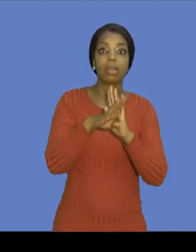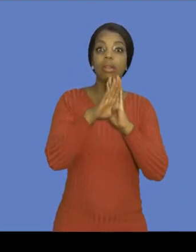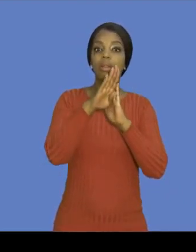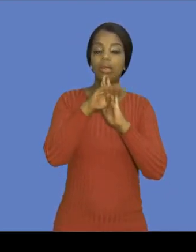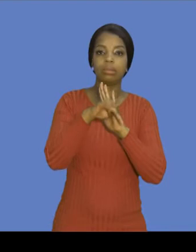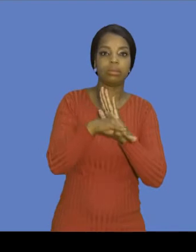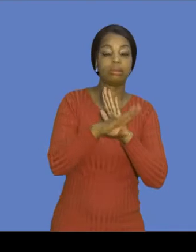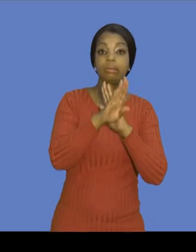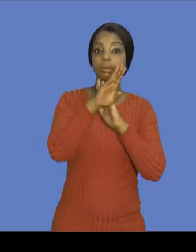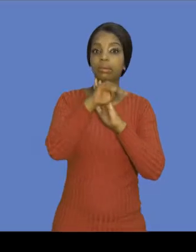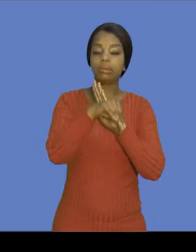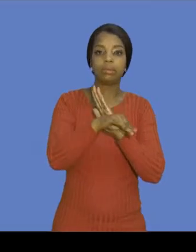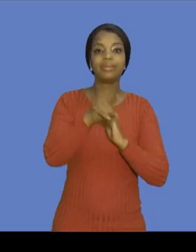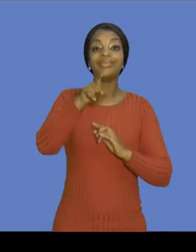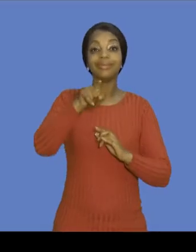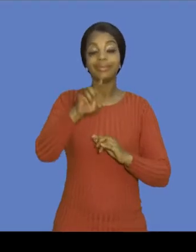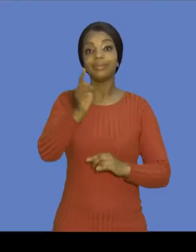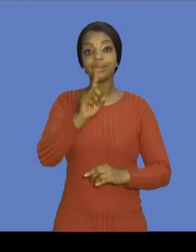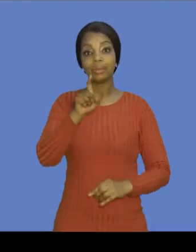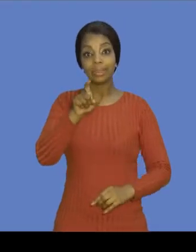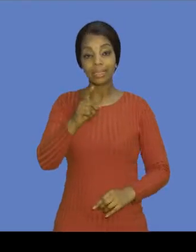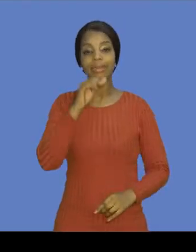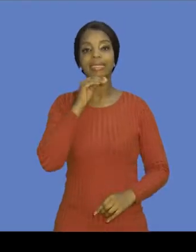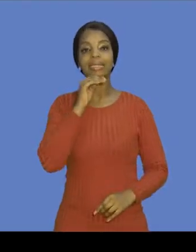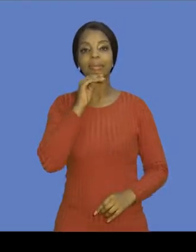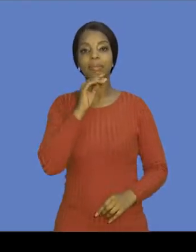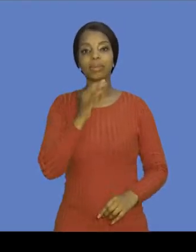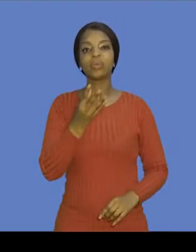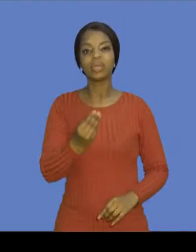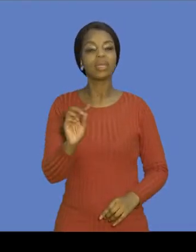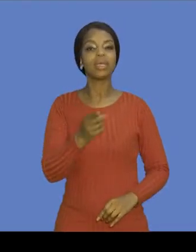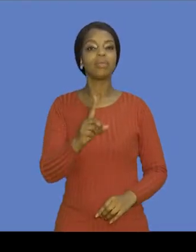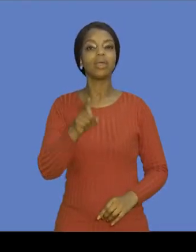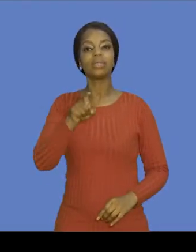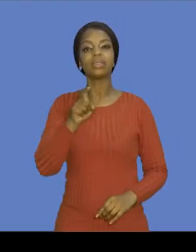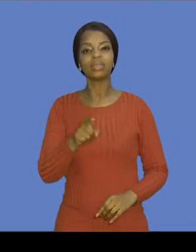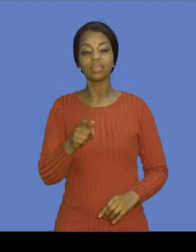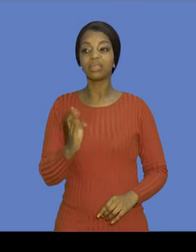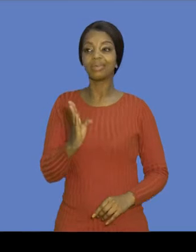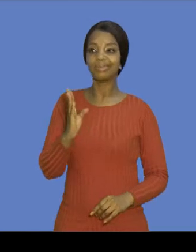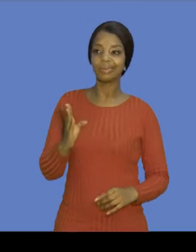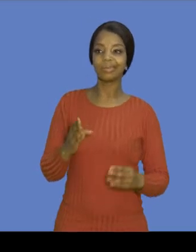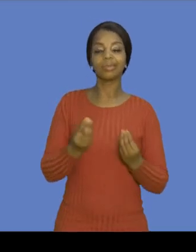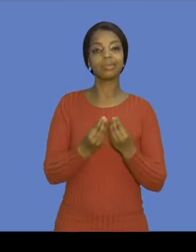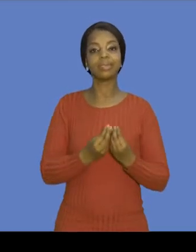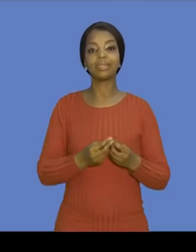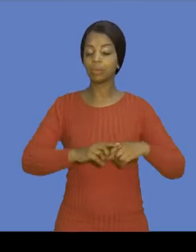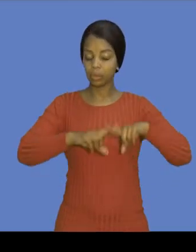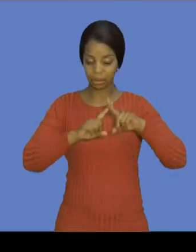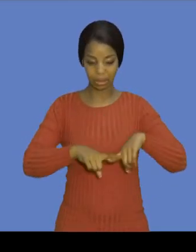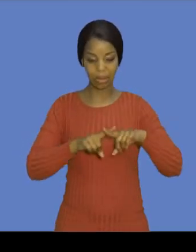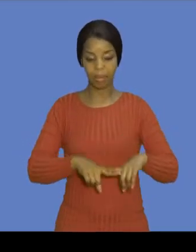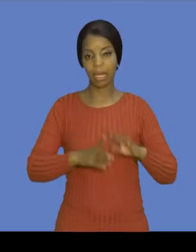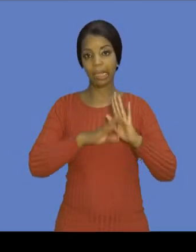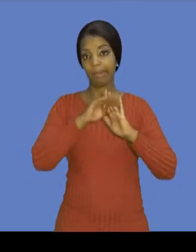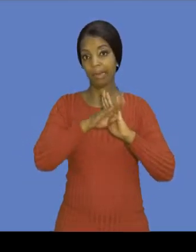it goes up, it goes like that. So that's what it really means to have a real-world scenario. This will depend